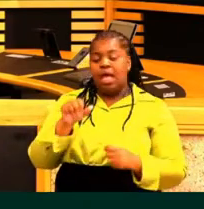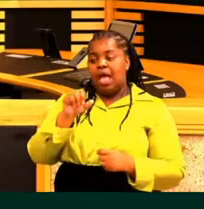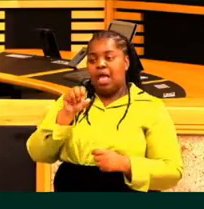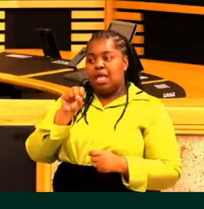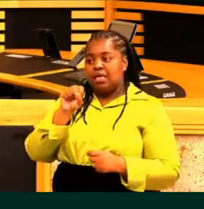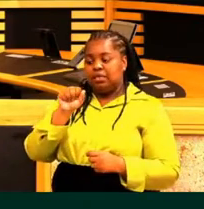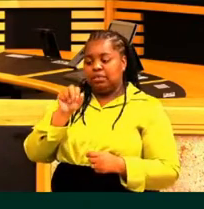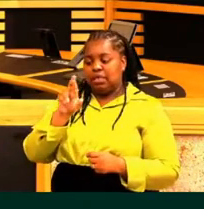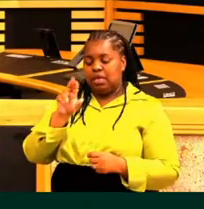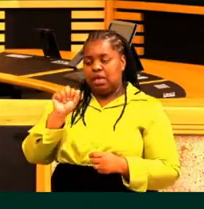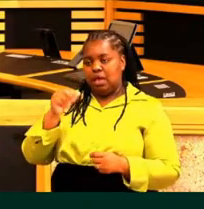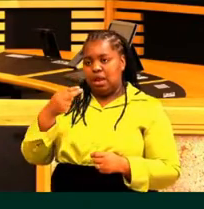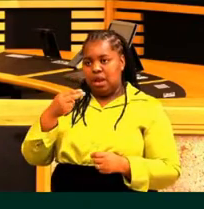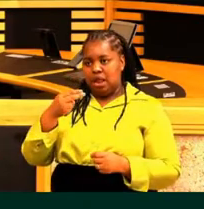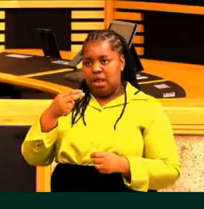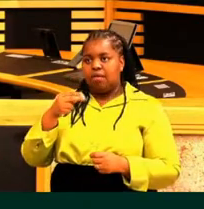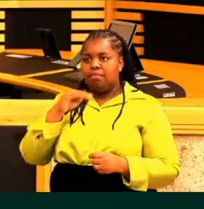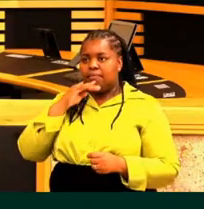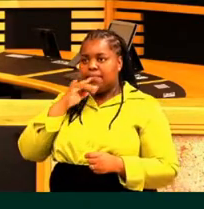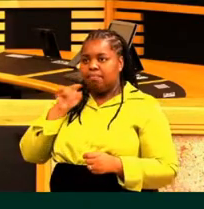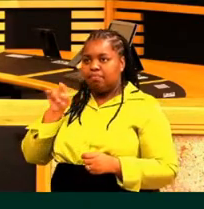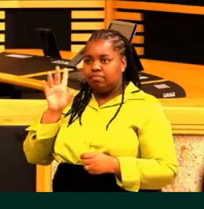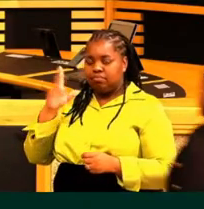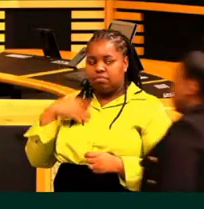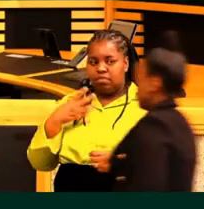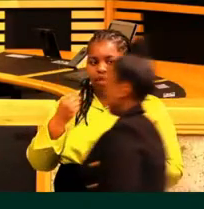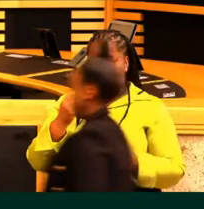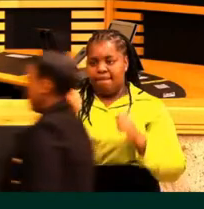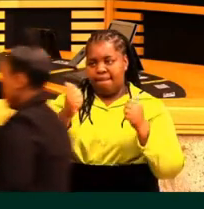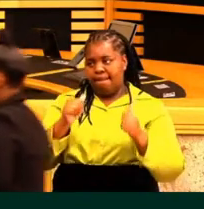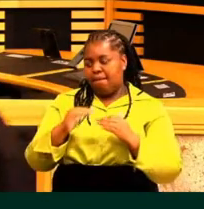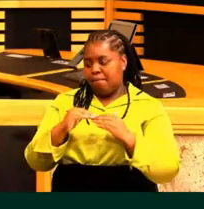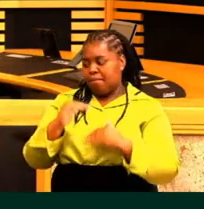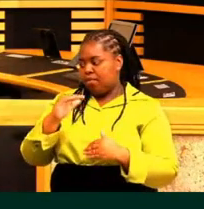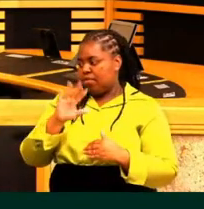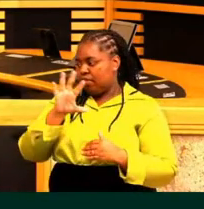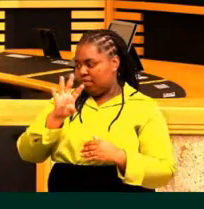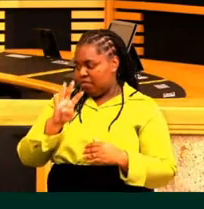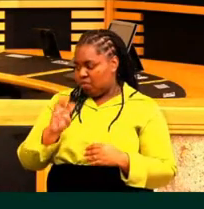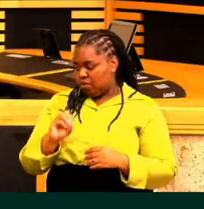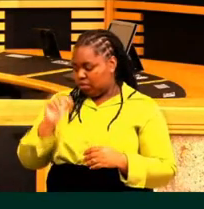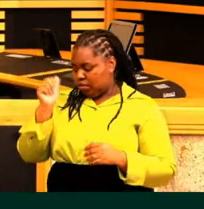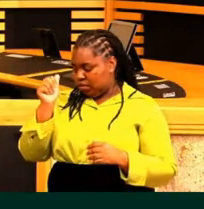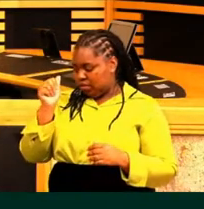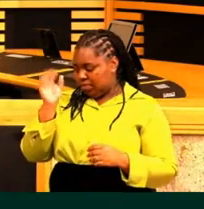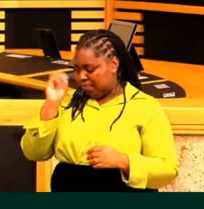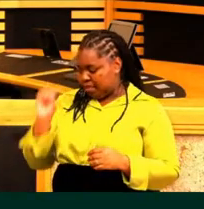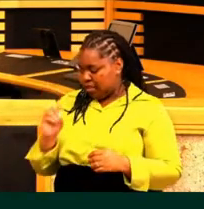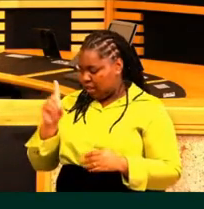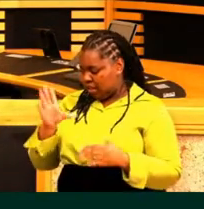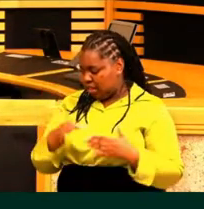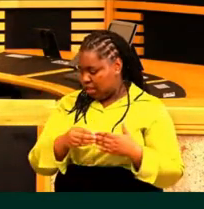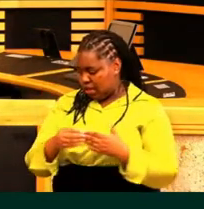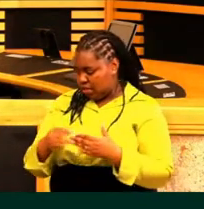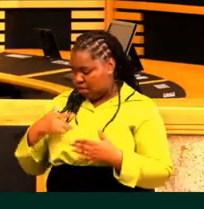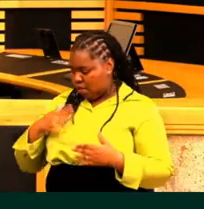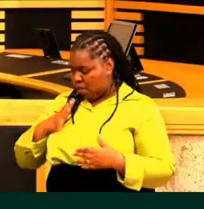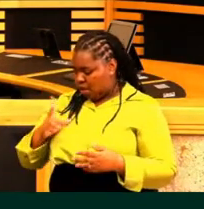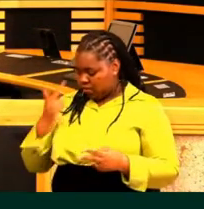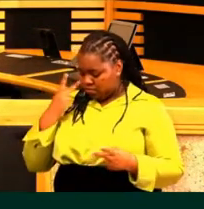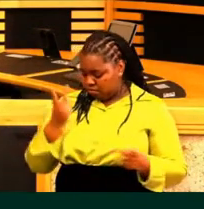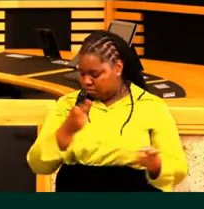a real District that accounts for more than 40 percent of the province's land we would like to see